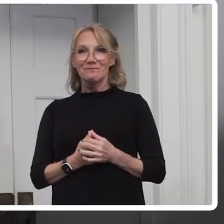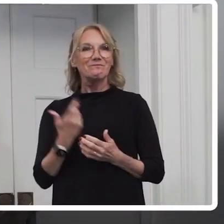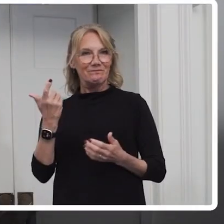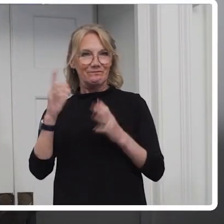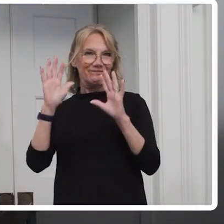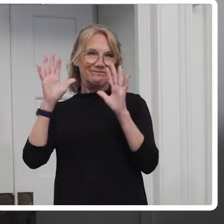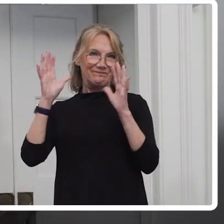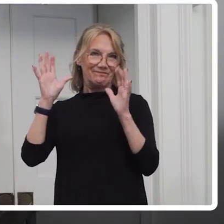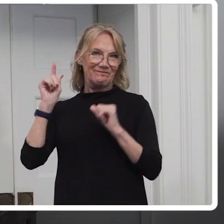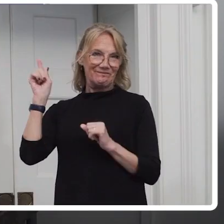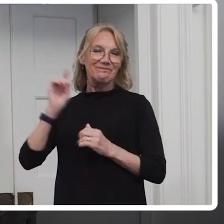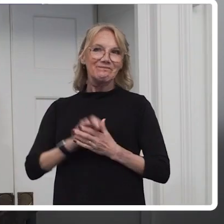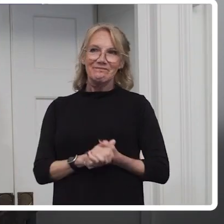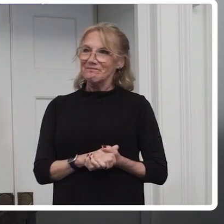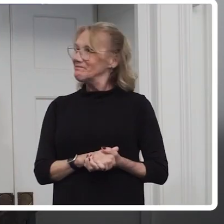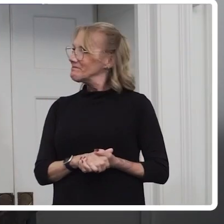Let's give it a round of applause, shall we?